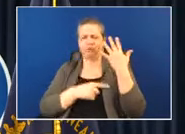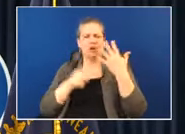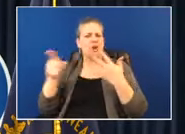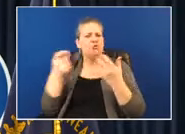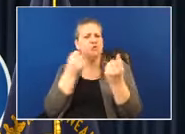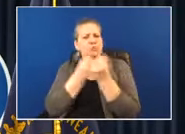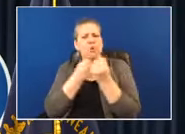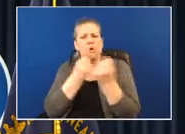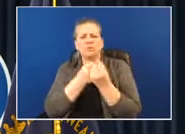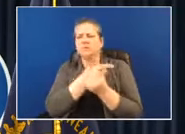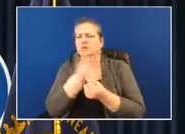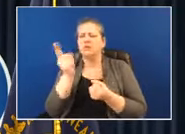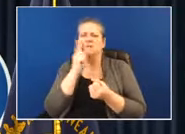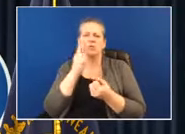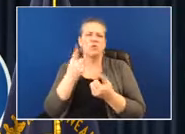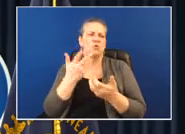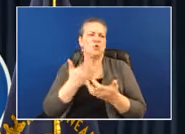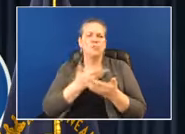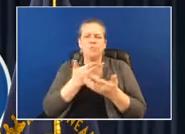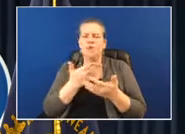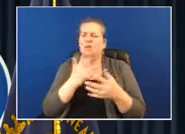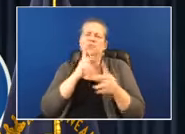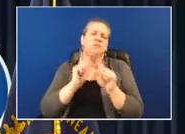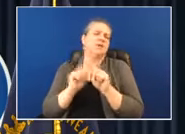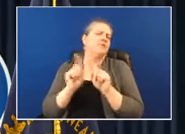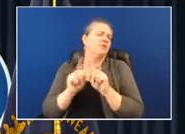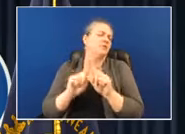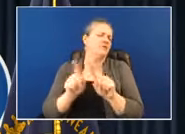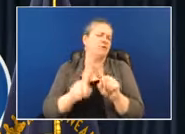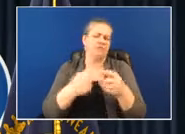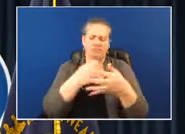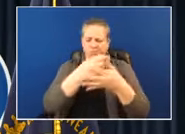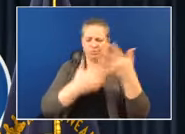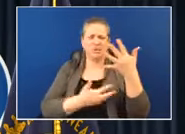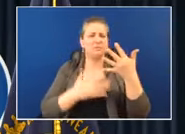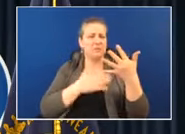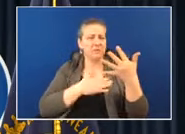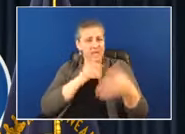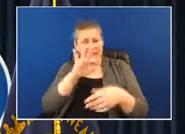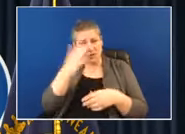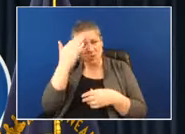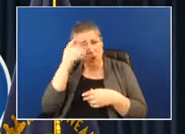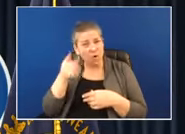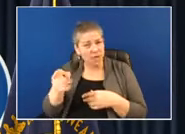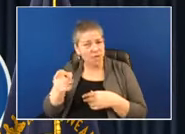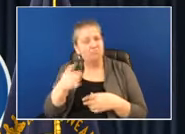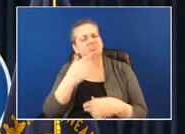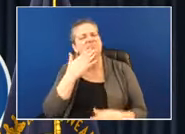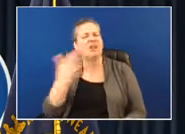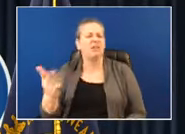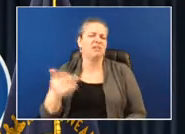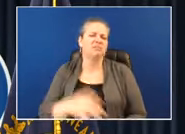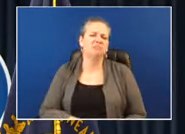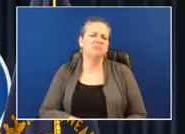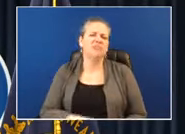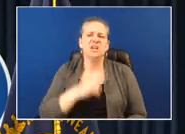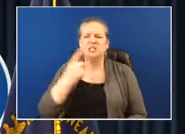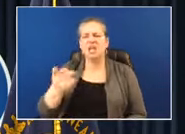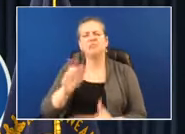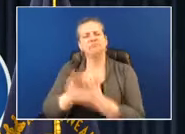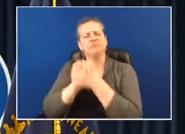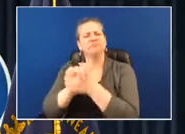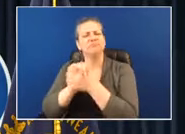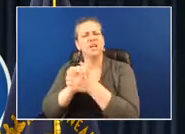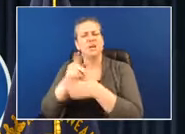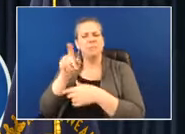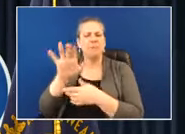reproductive health and a whole variety of other things. I hope you'll please, if you know one of them, thank them and wish them well and congratulate them on Public Health Week.